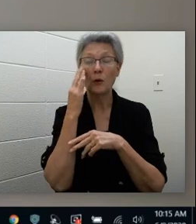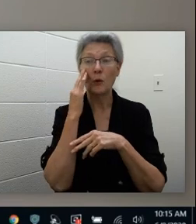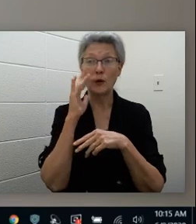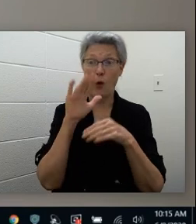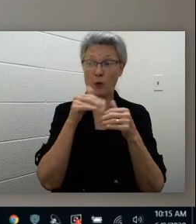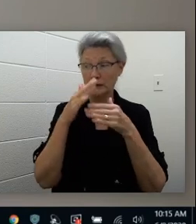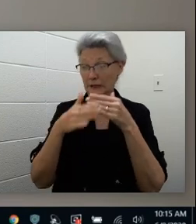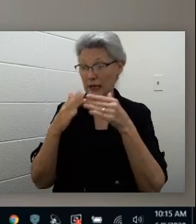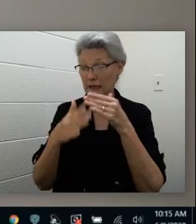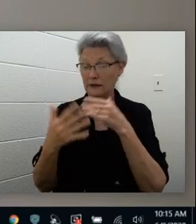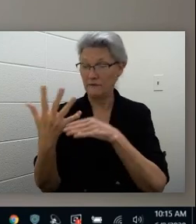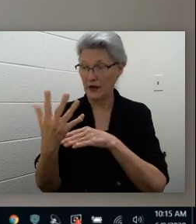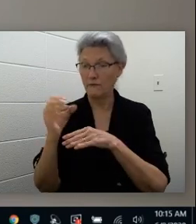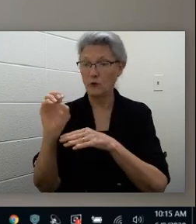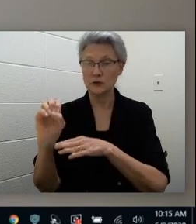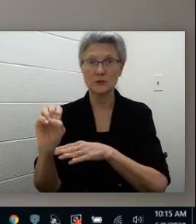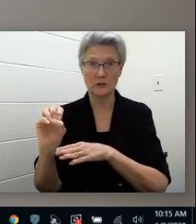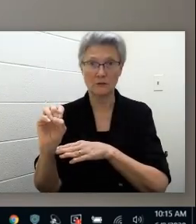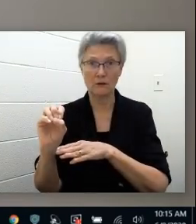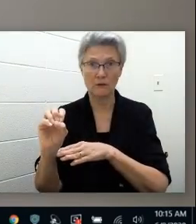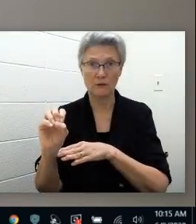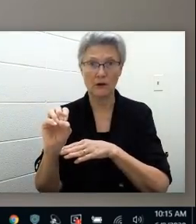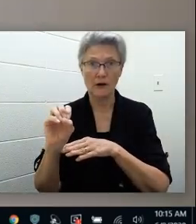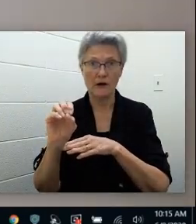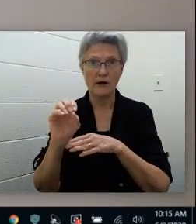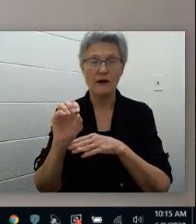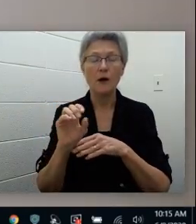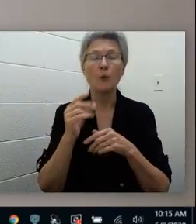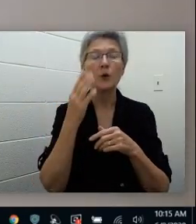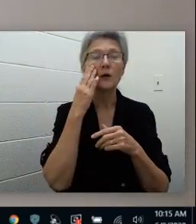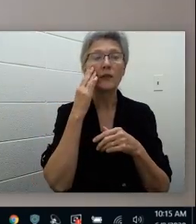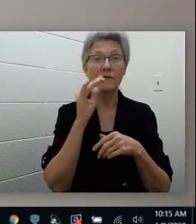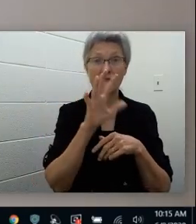in either a 5 or a 0. So we know